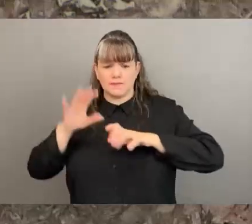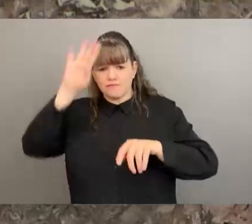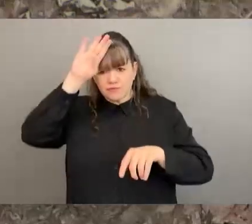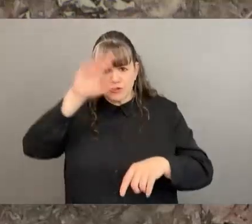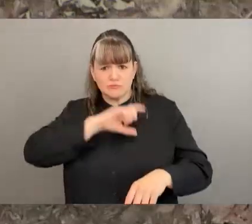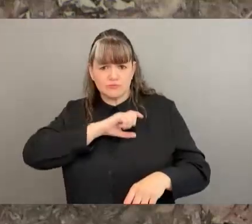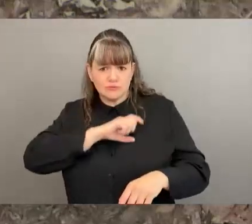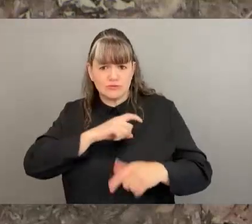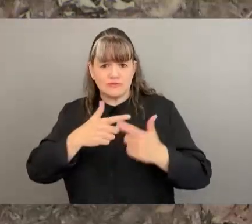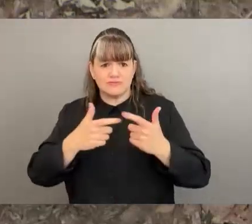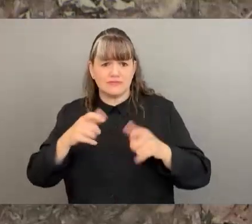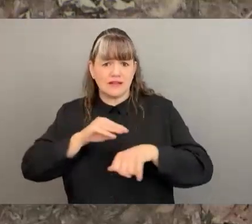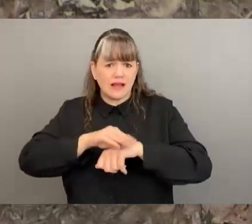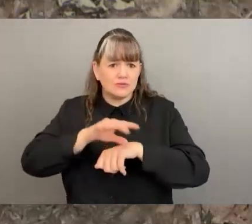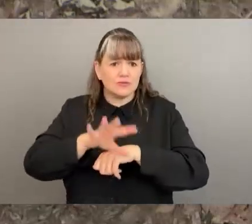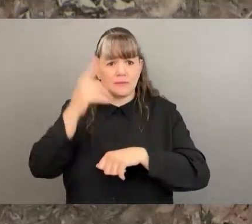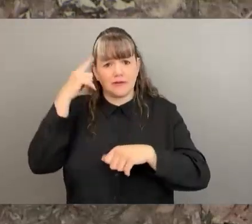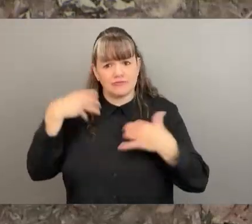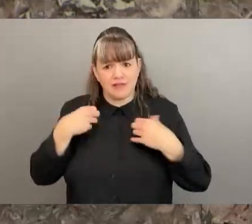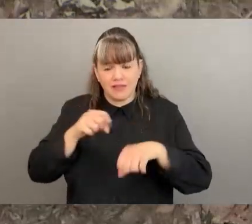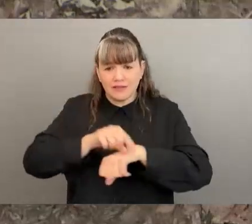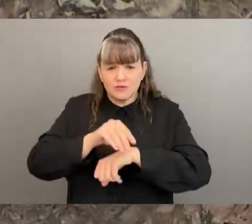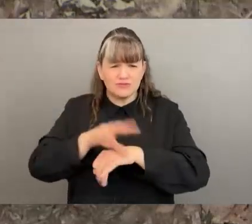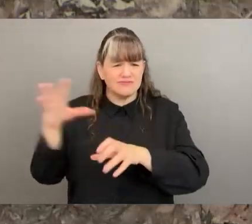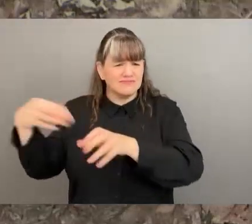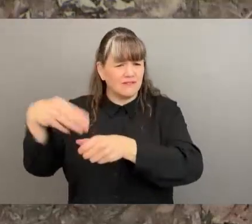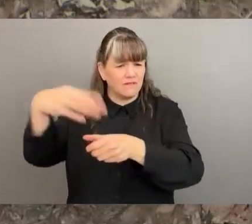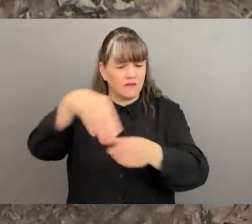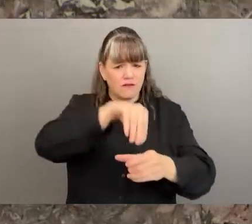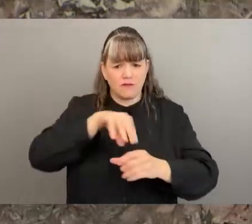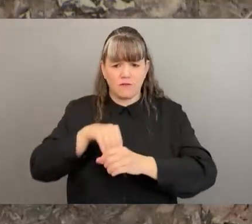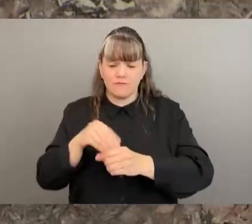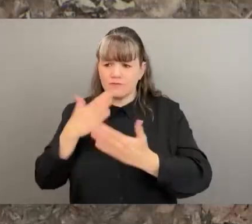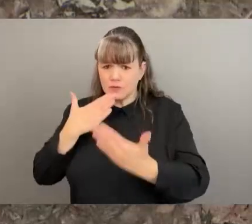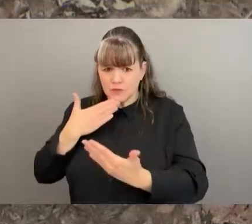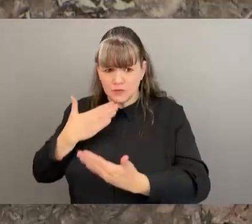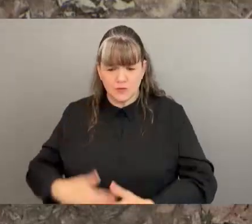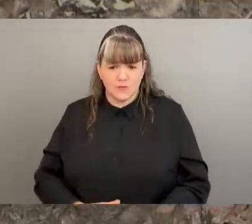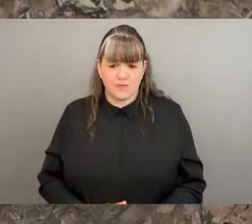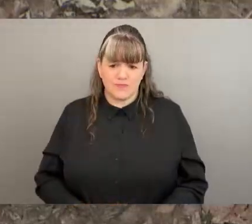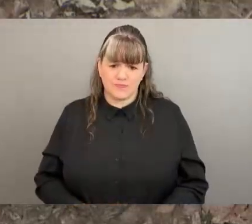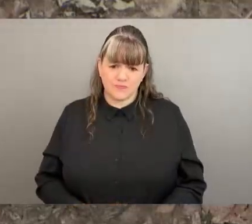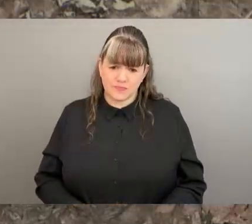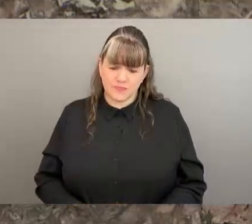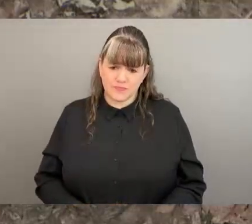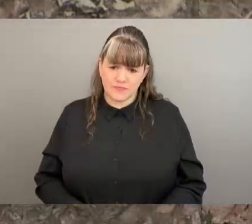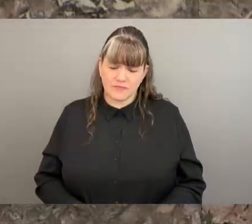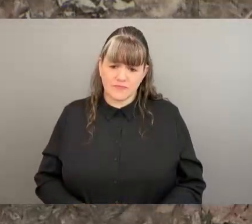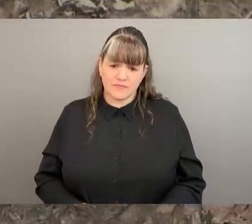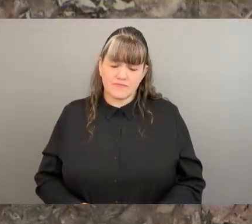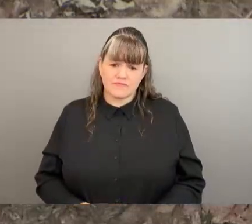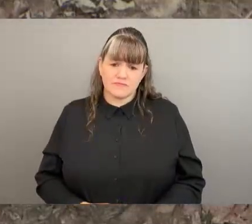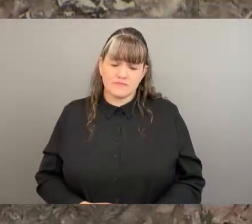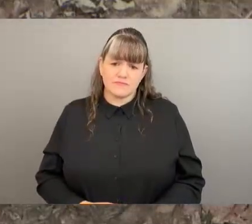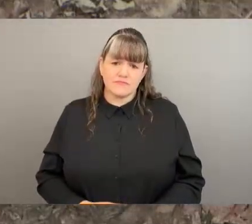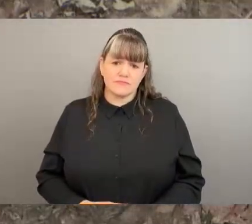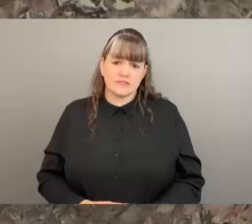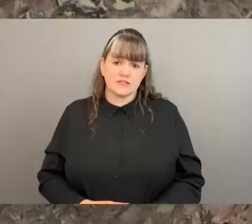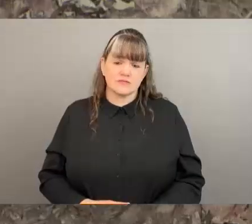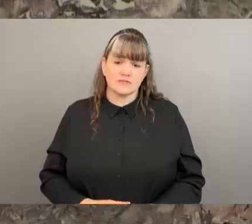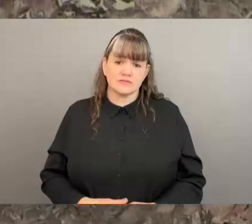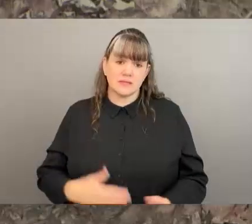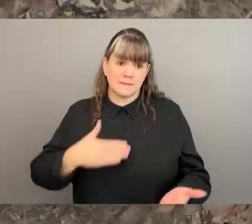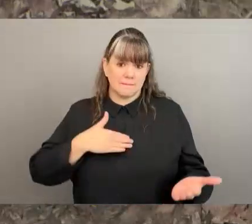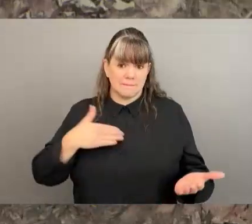weekend's incident and continue to support people. Mr. Speaker, the member rightly raises concerns for